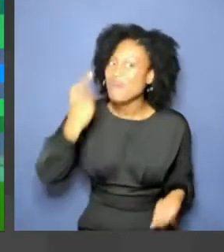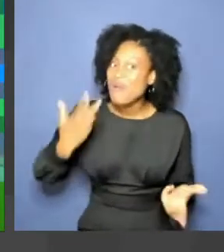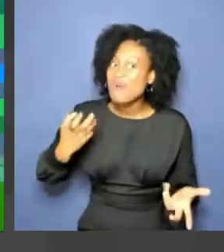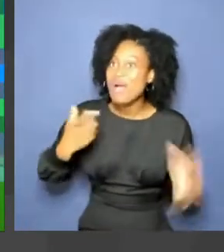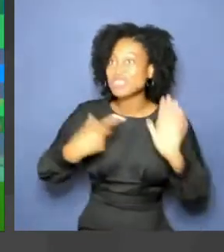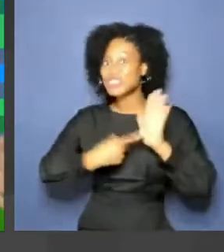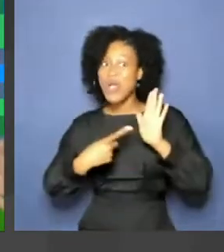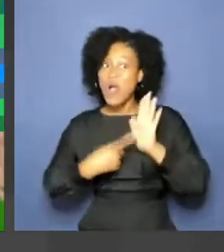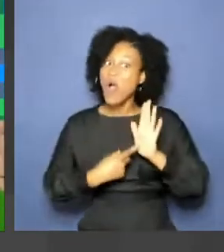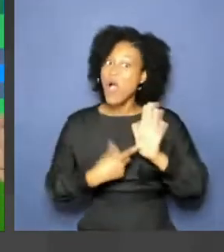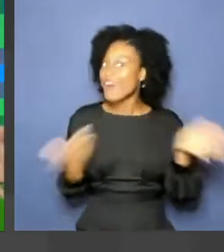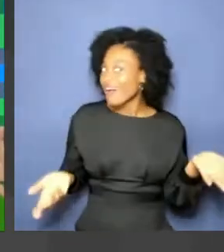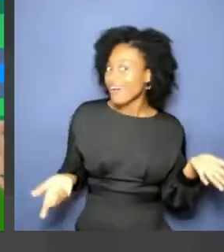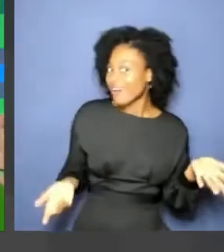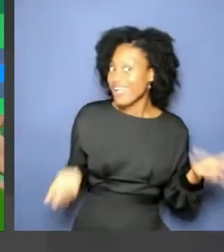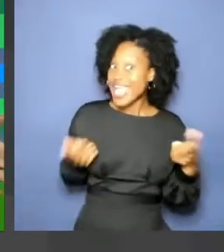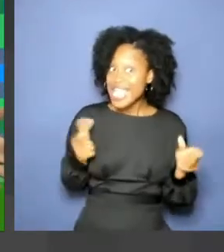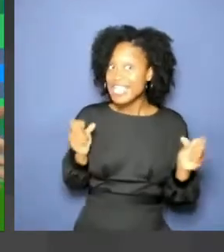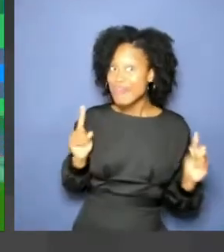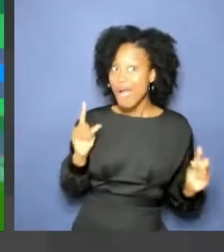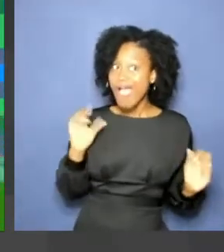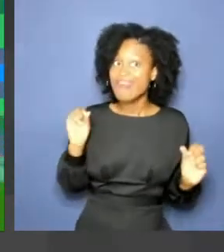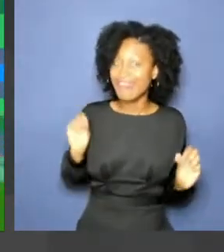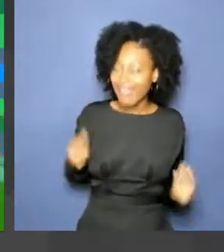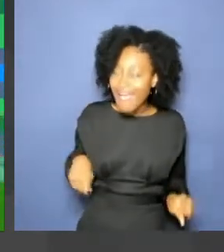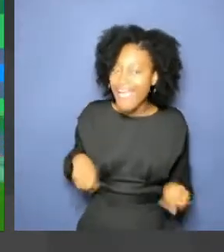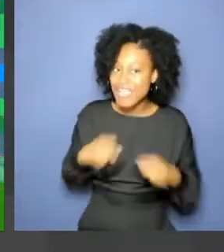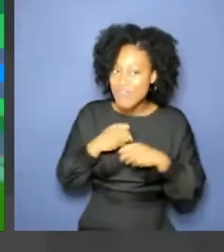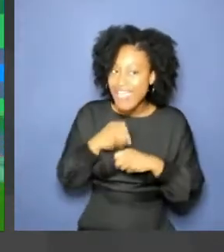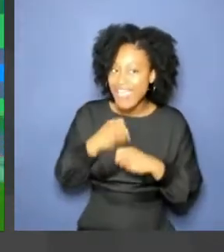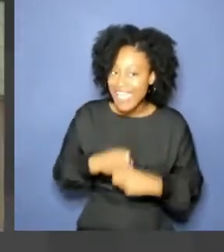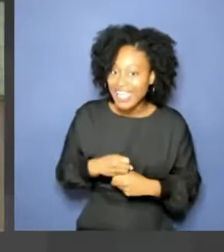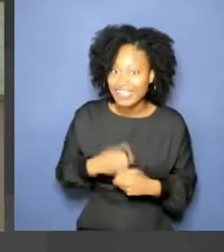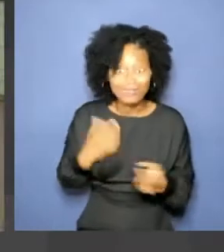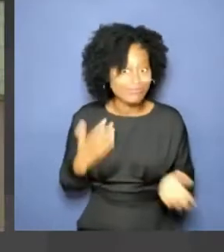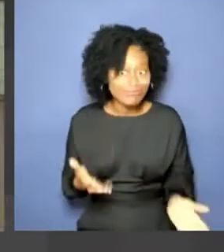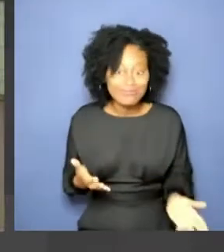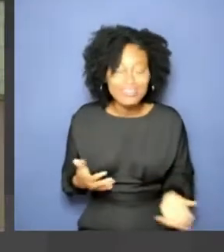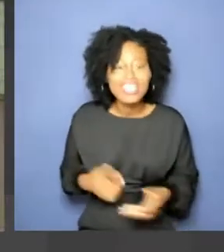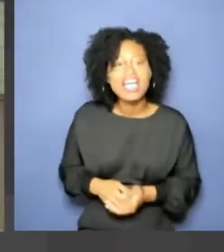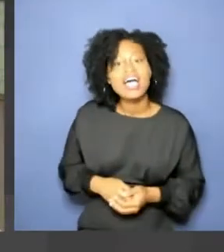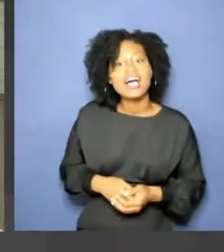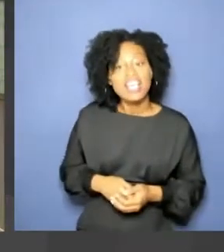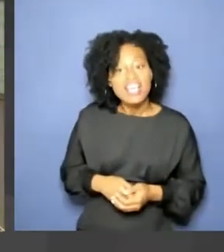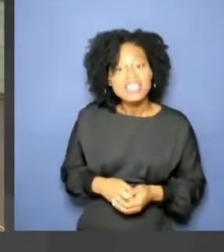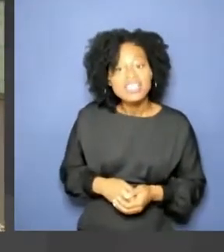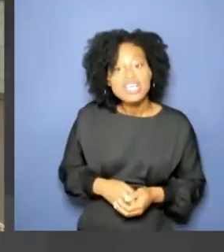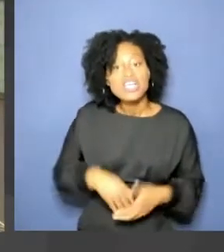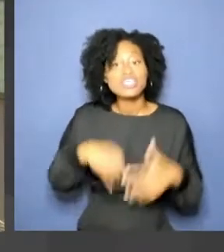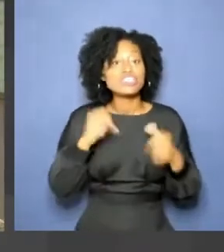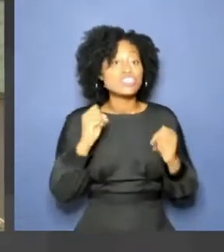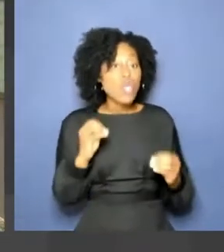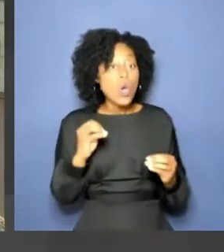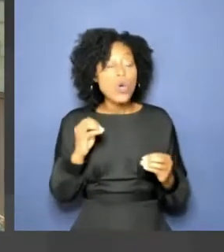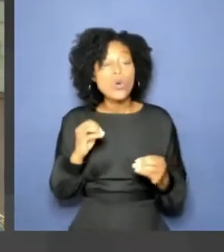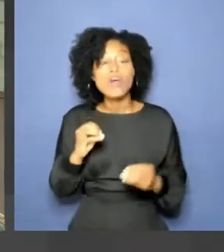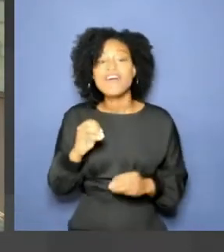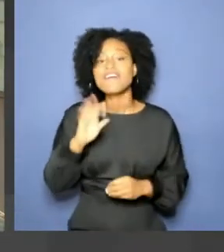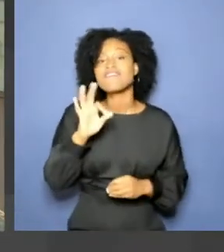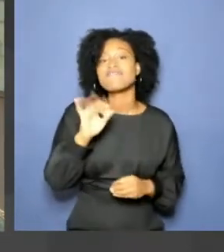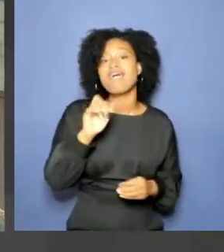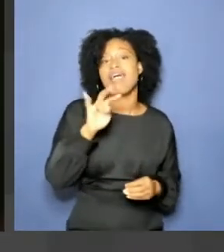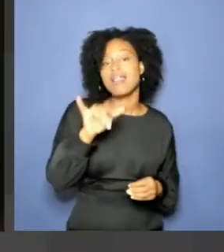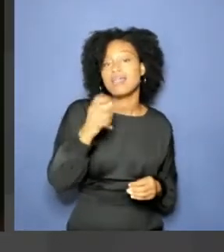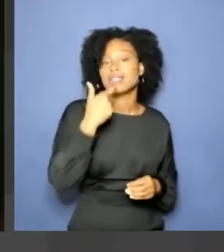that anyone can be a creator. So Fanny, tell us about your adorable mob that you